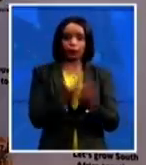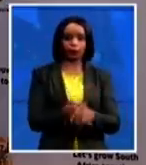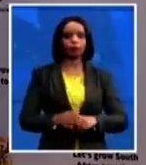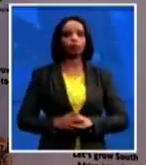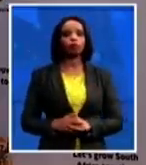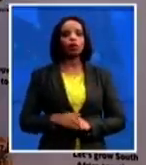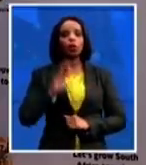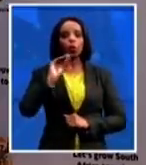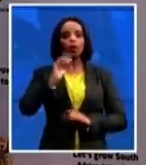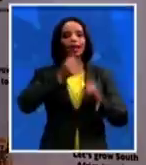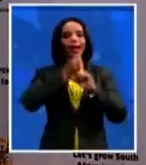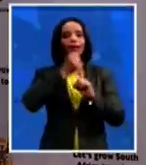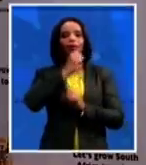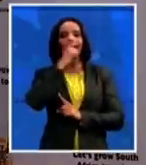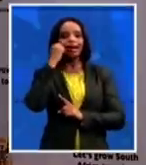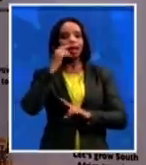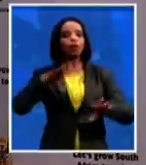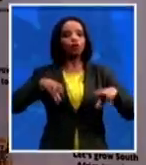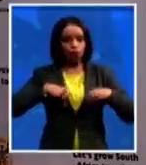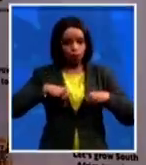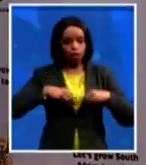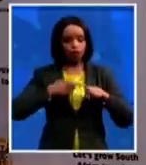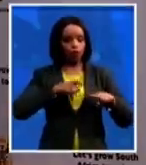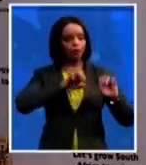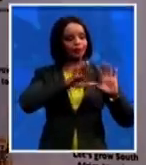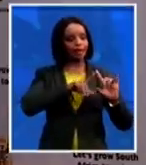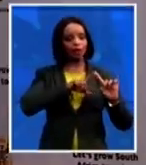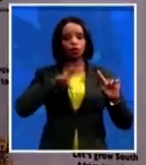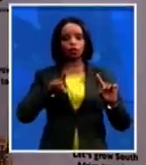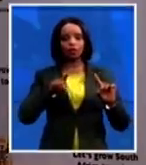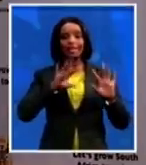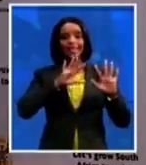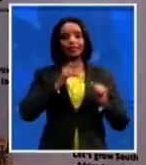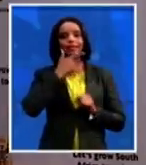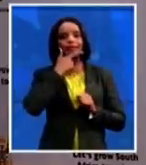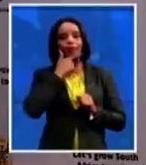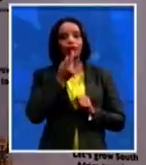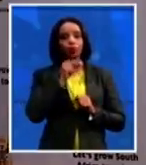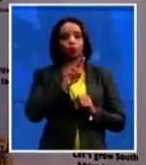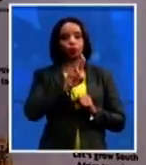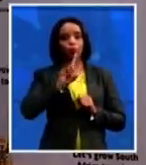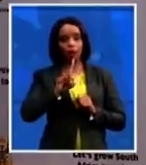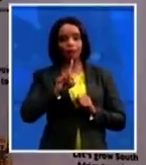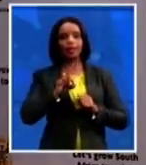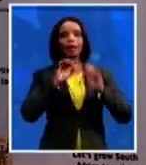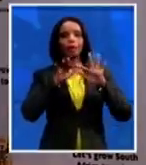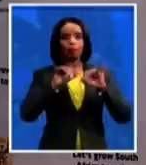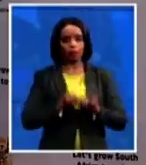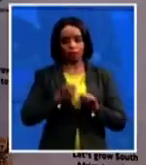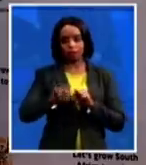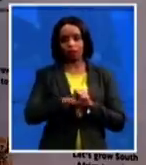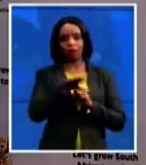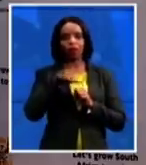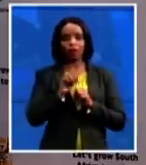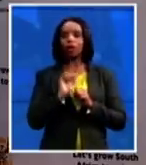December 2021, thousands of people are being vaccinated at various vaccination sites that are open throughout